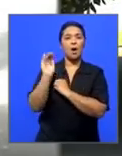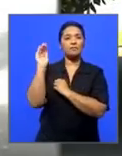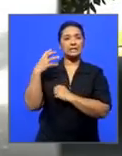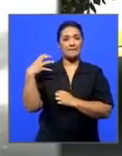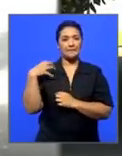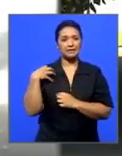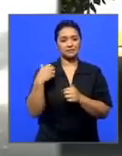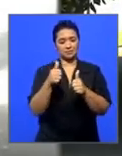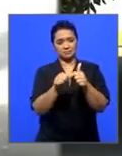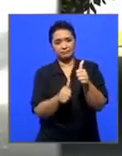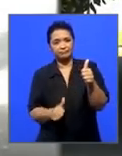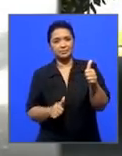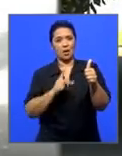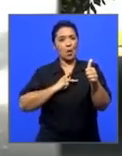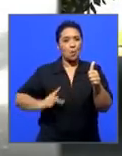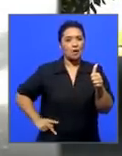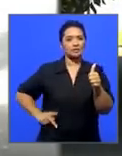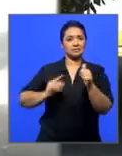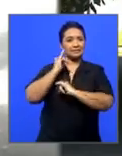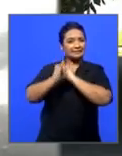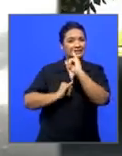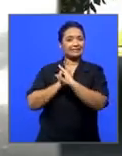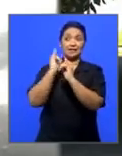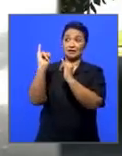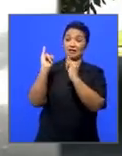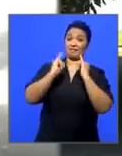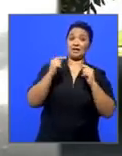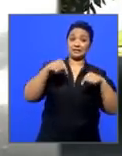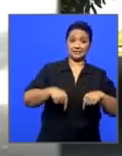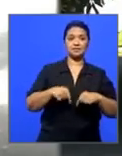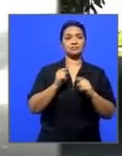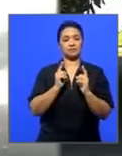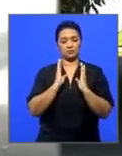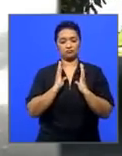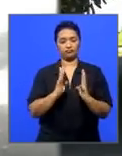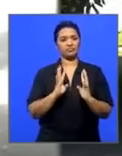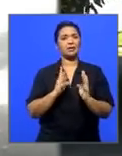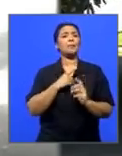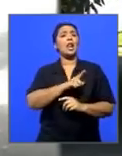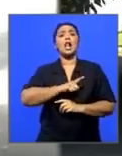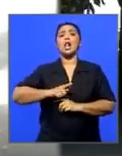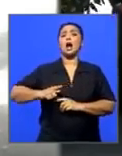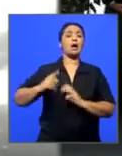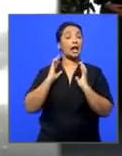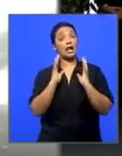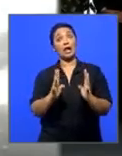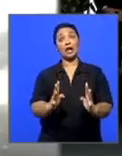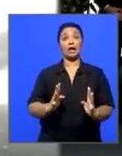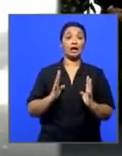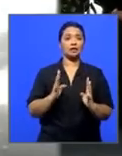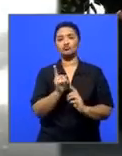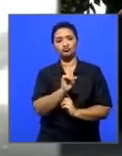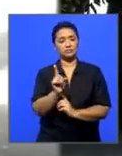following presidents and other international guests who came before them. It is not a long process. So I guess